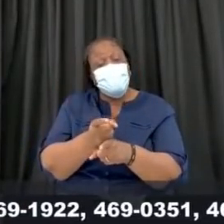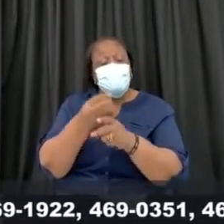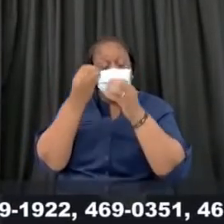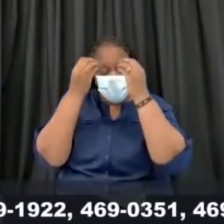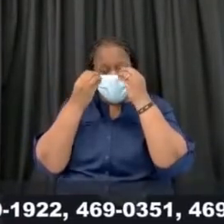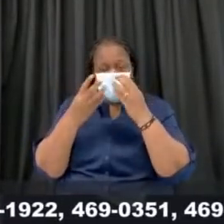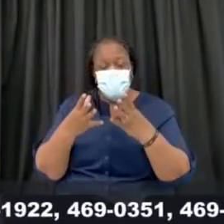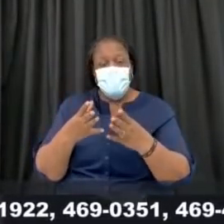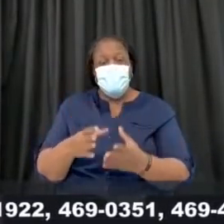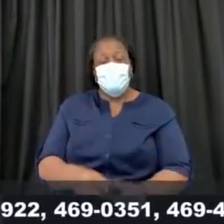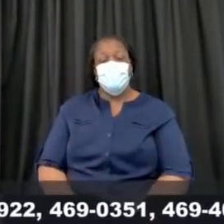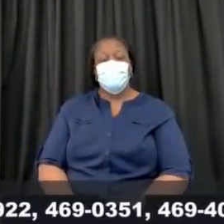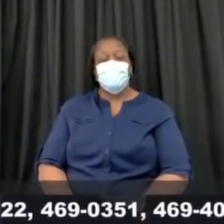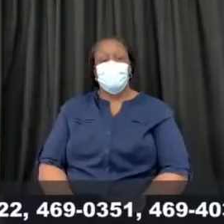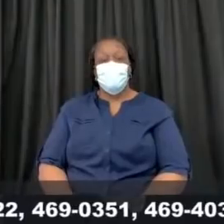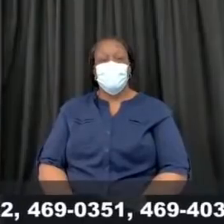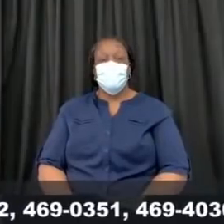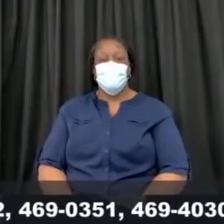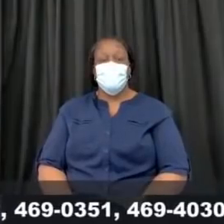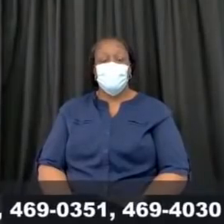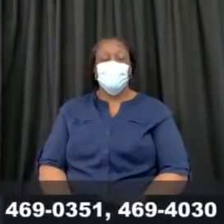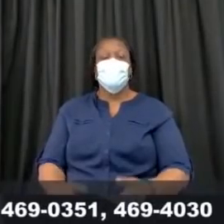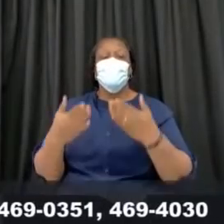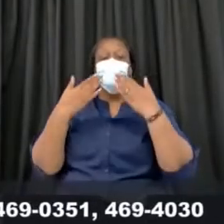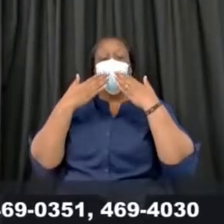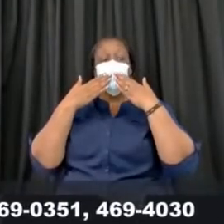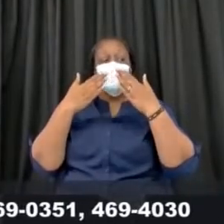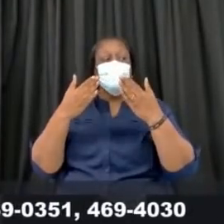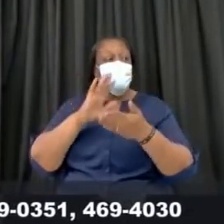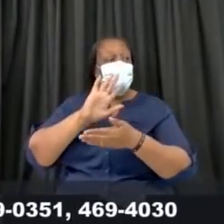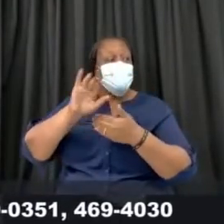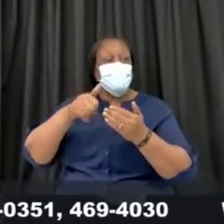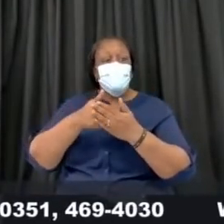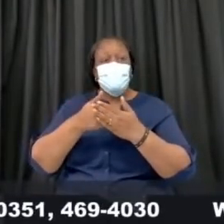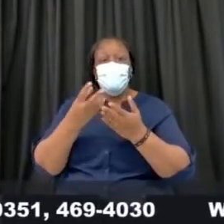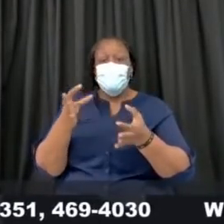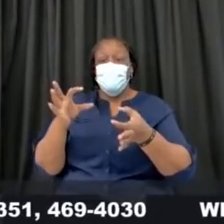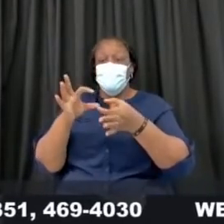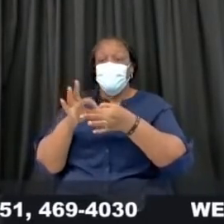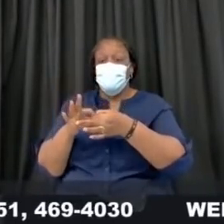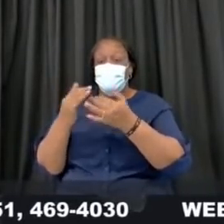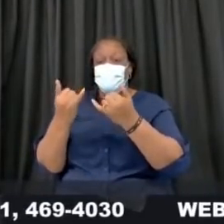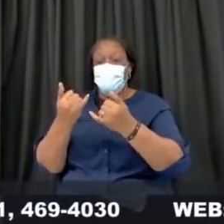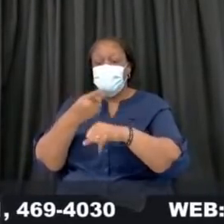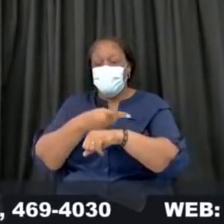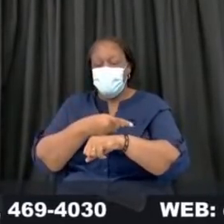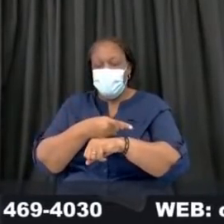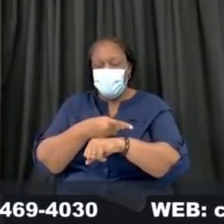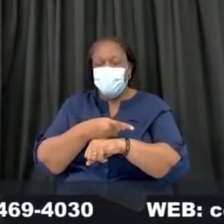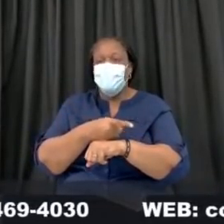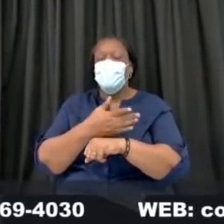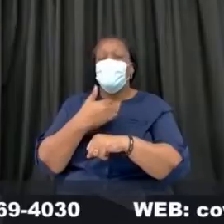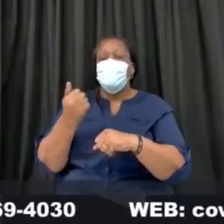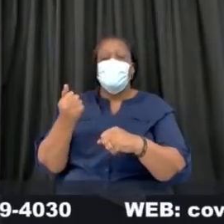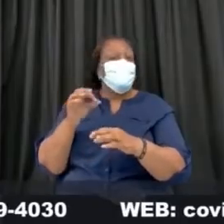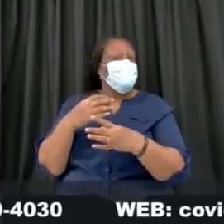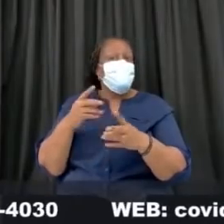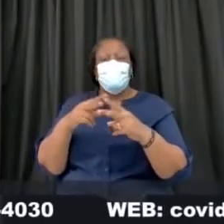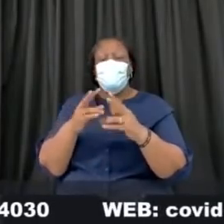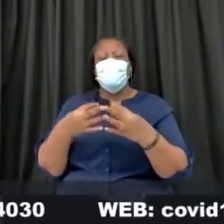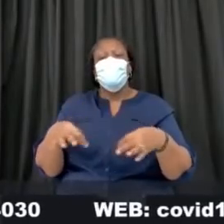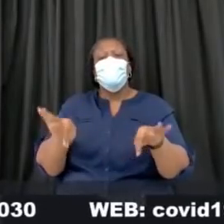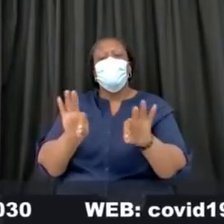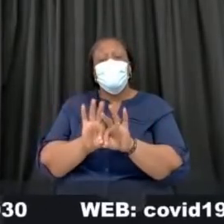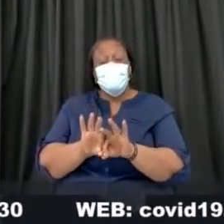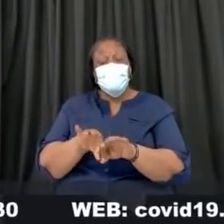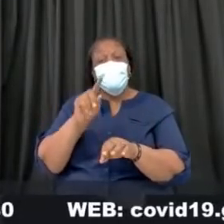and pertinent. Thank you to all of you for joining us. You are important to us. The role that you